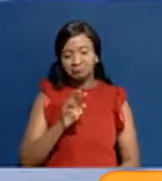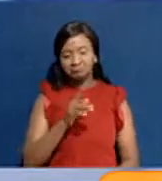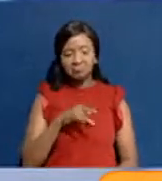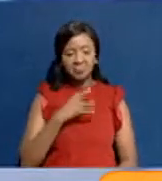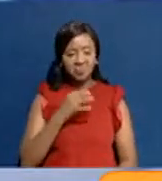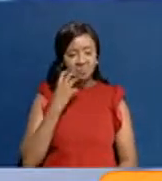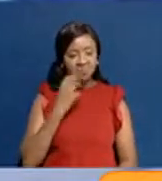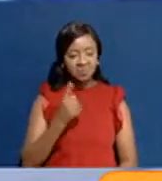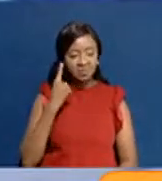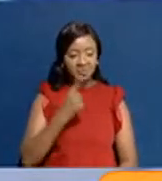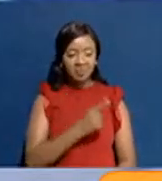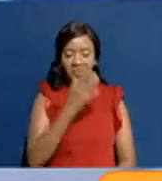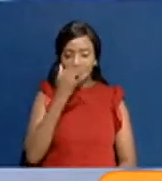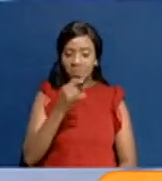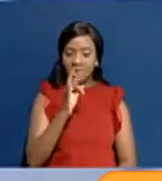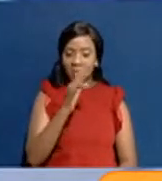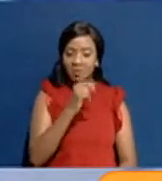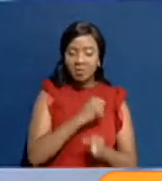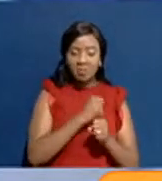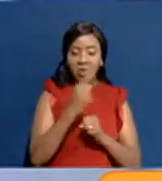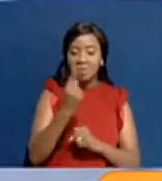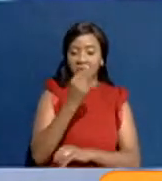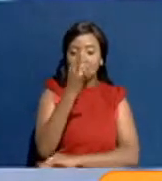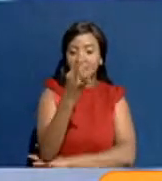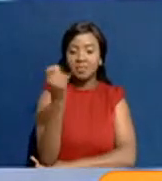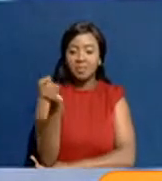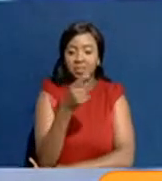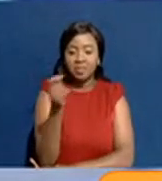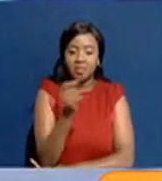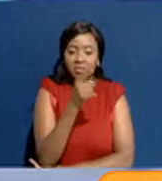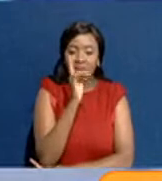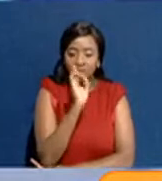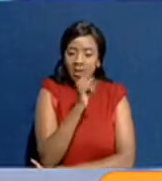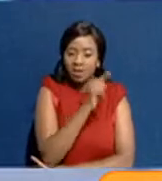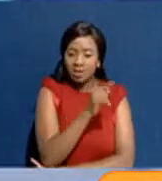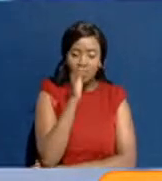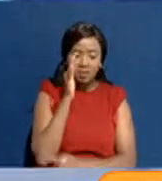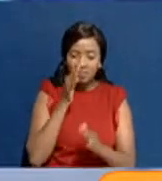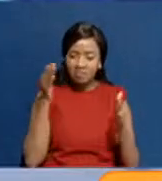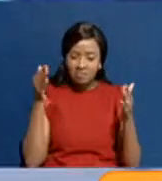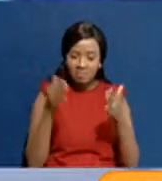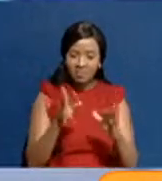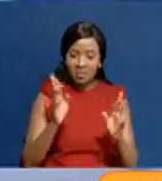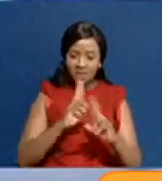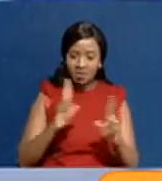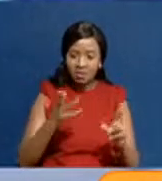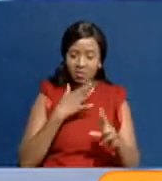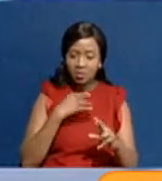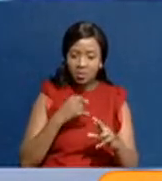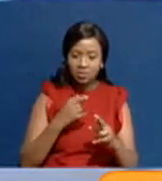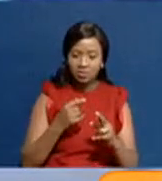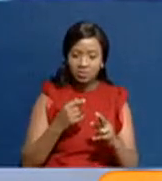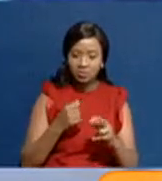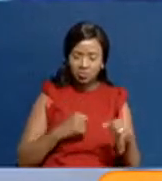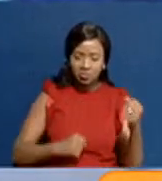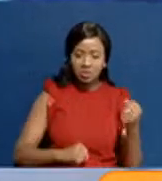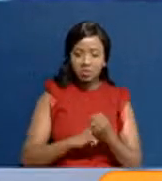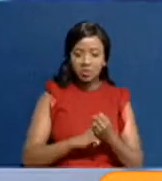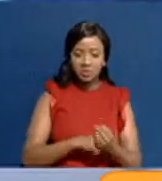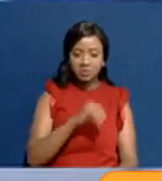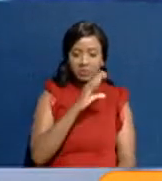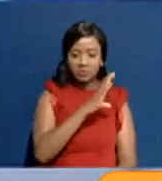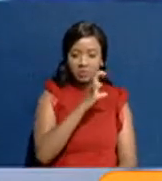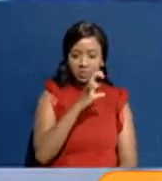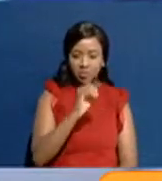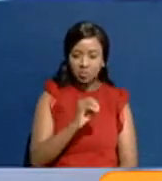him because serving for 3 months, you're so committed to the extent that you want to work with the chief executive officer of